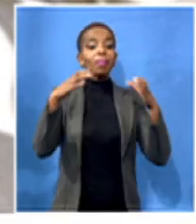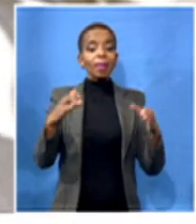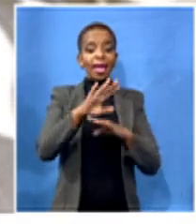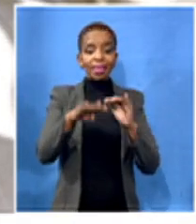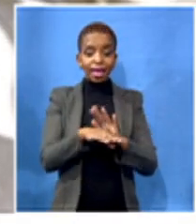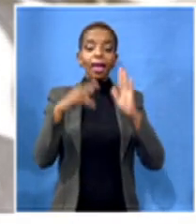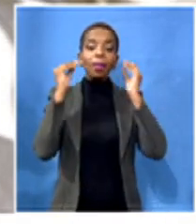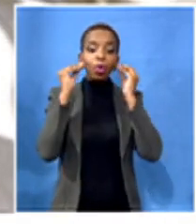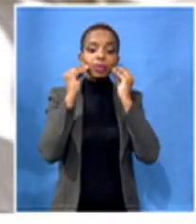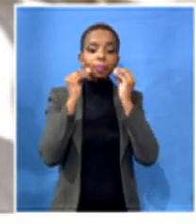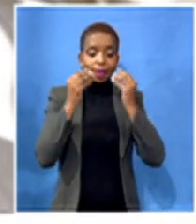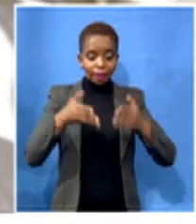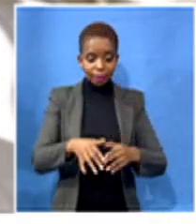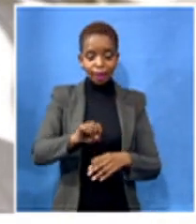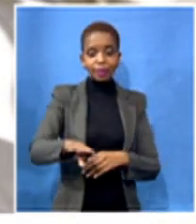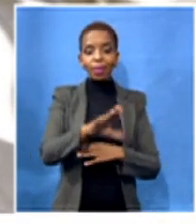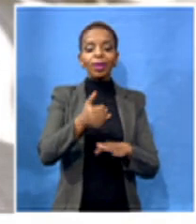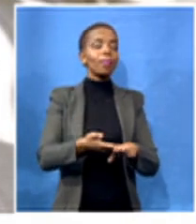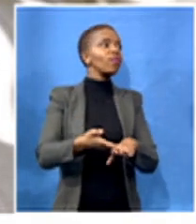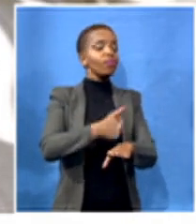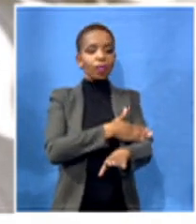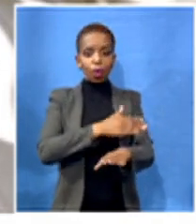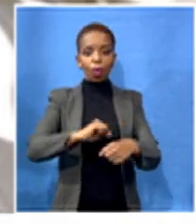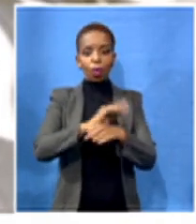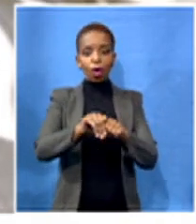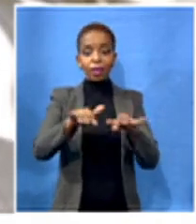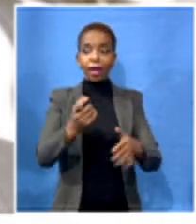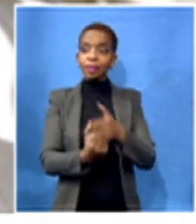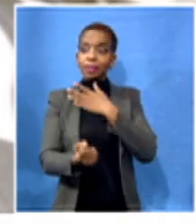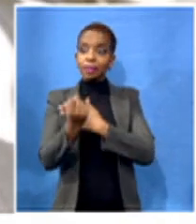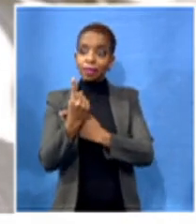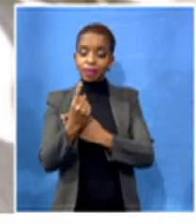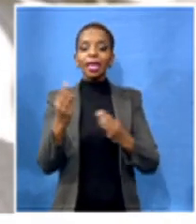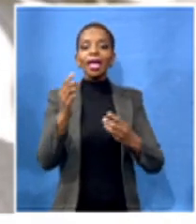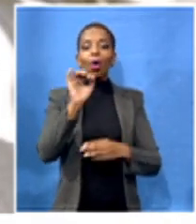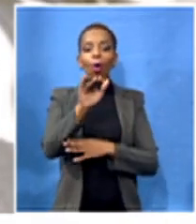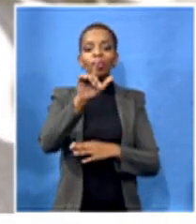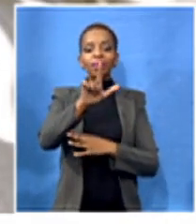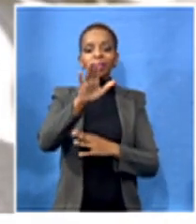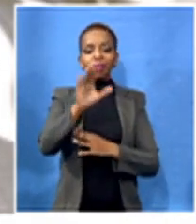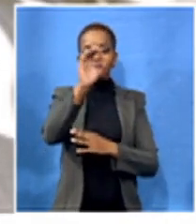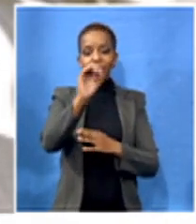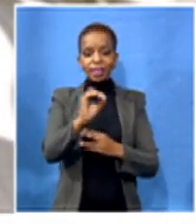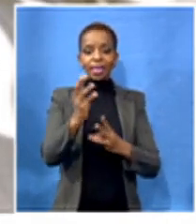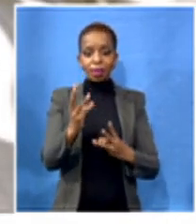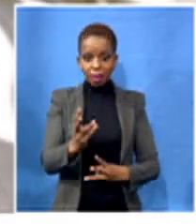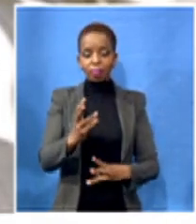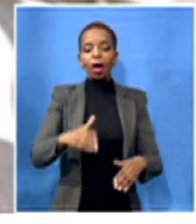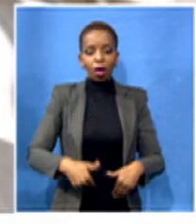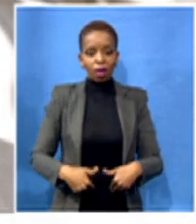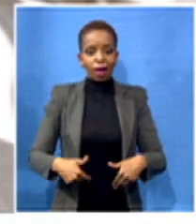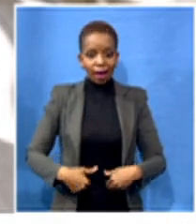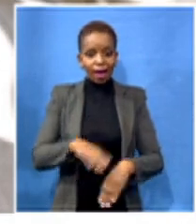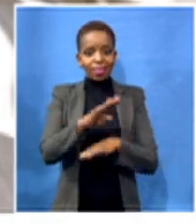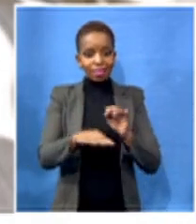already living in poverty before COVID-19. More than 75% of the South African population had no